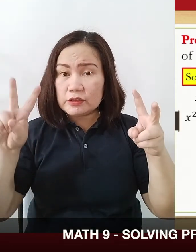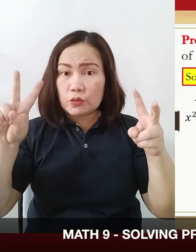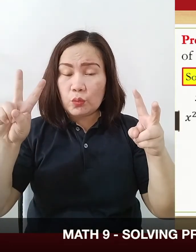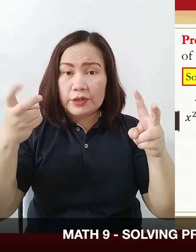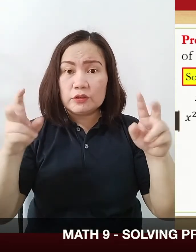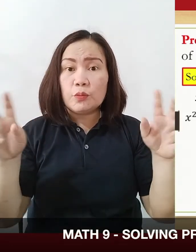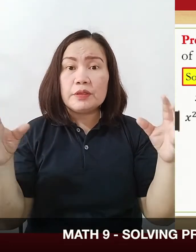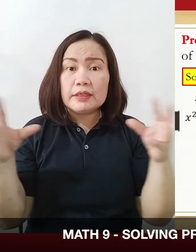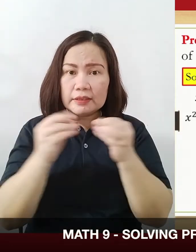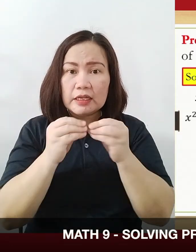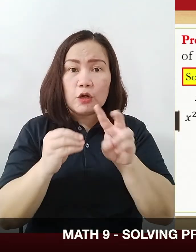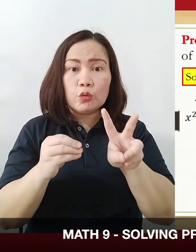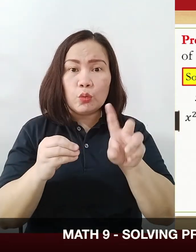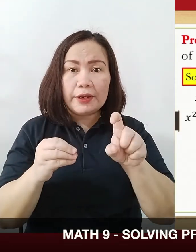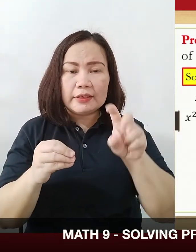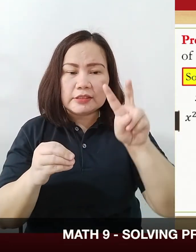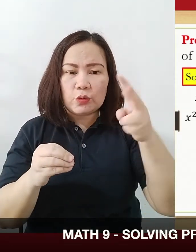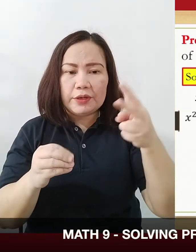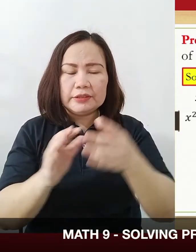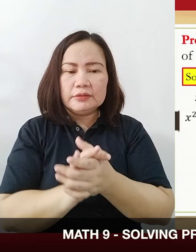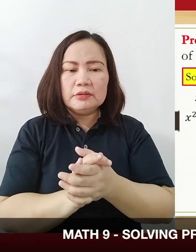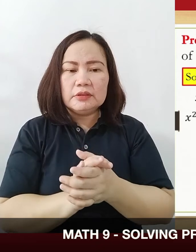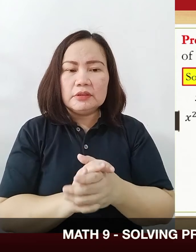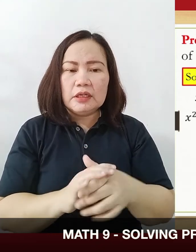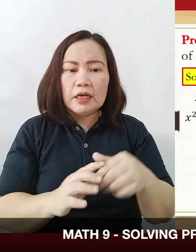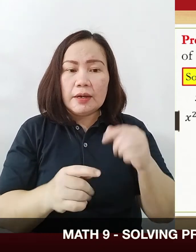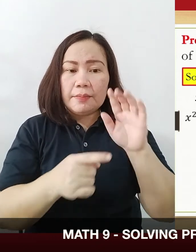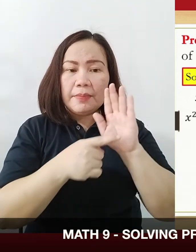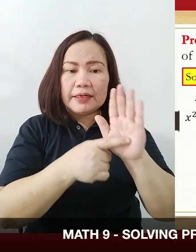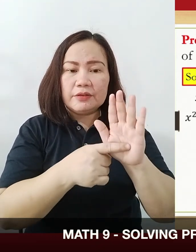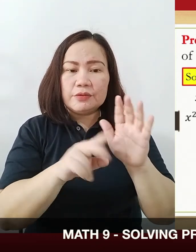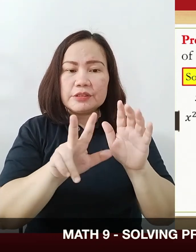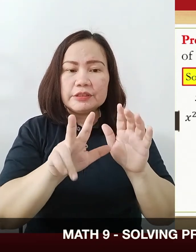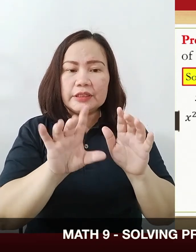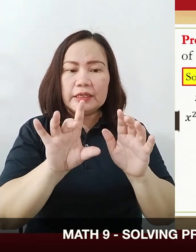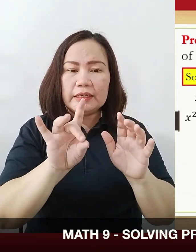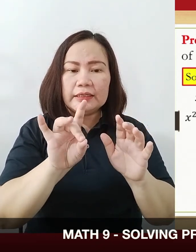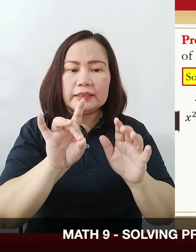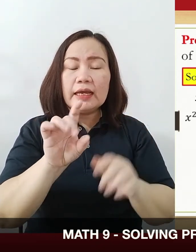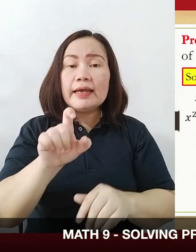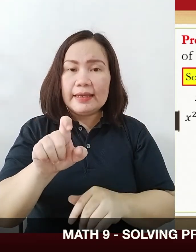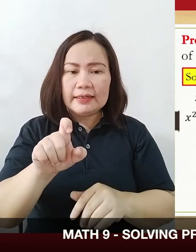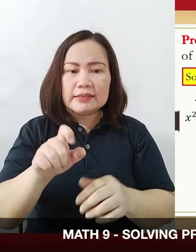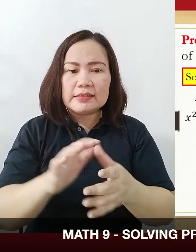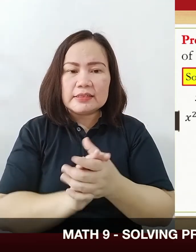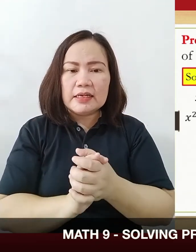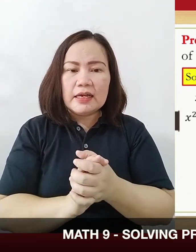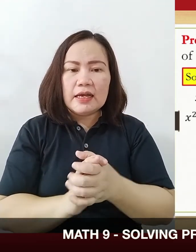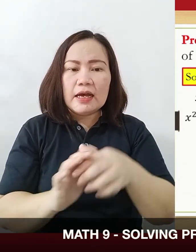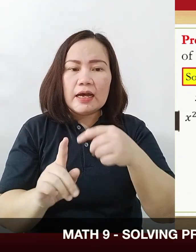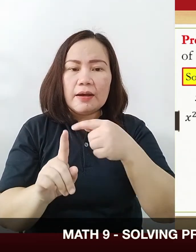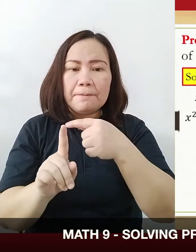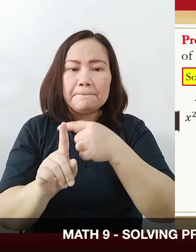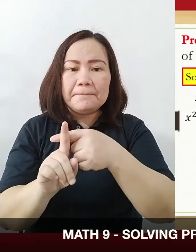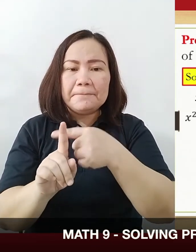of the equation. So, we will have 361 minus 193. And that